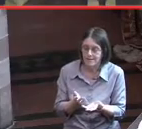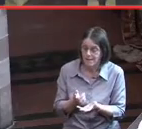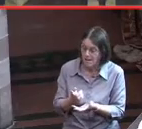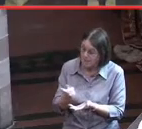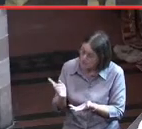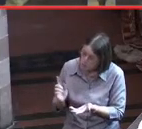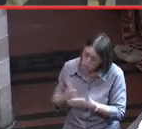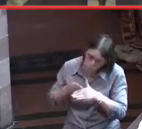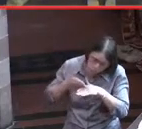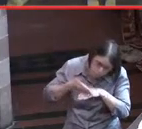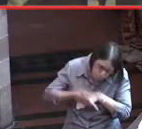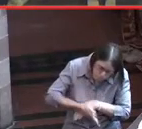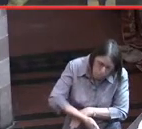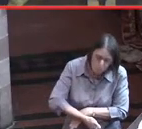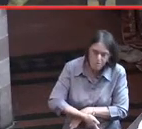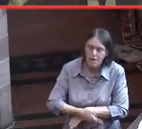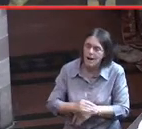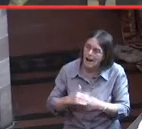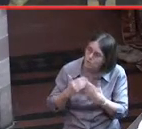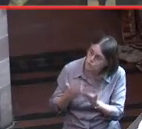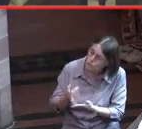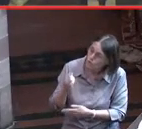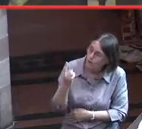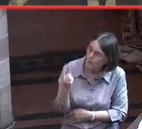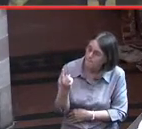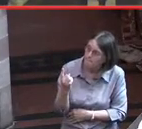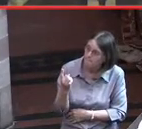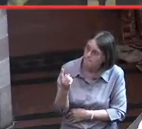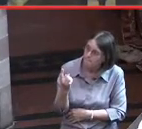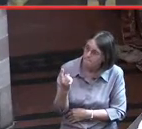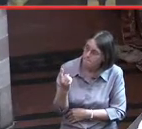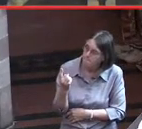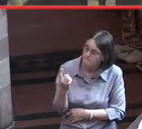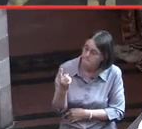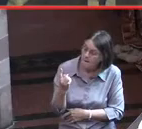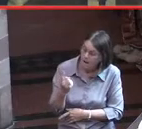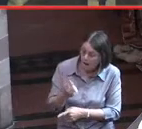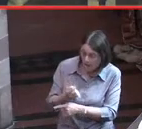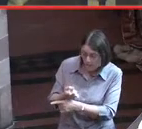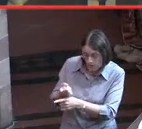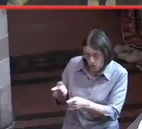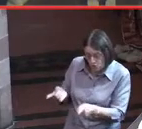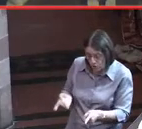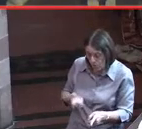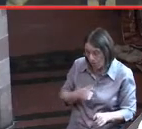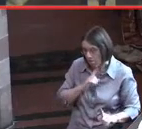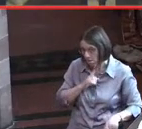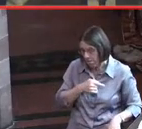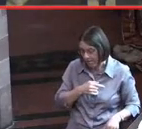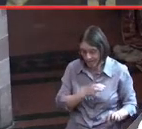service. And let no one suffer hurt through your neglect.